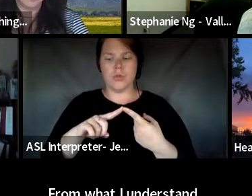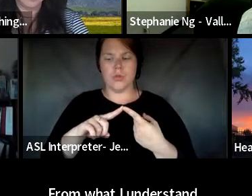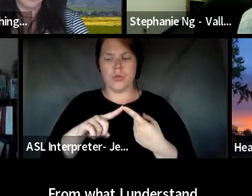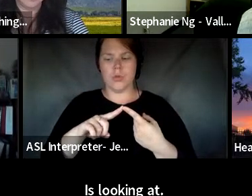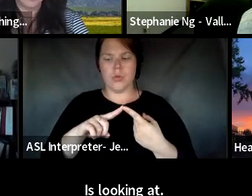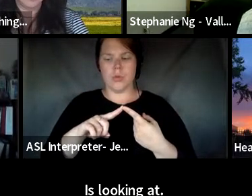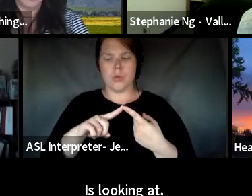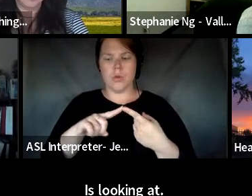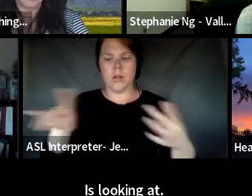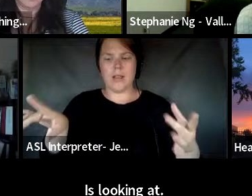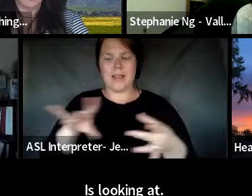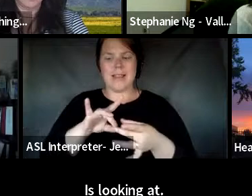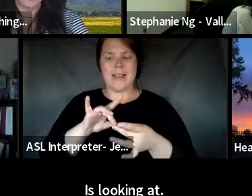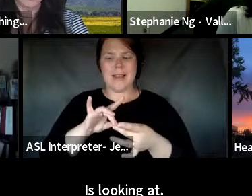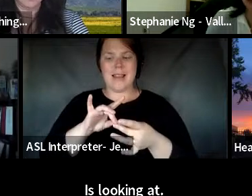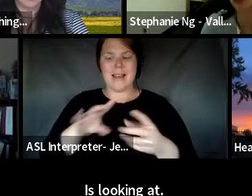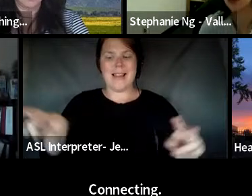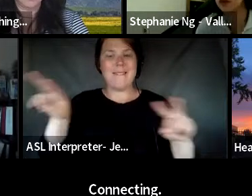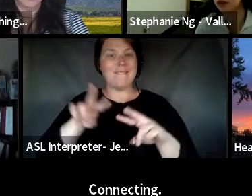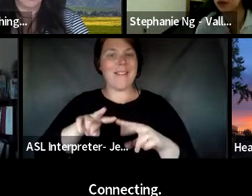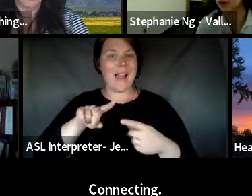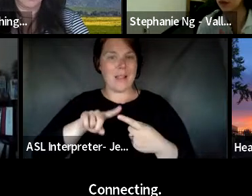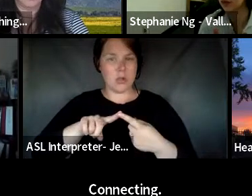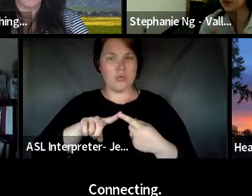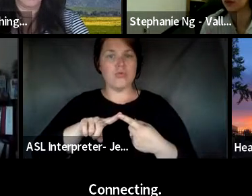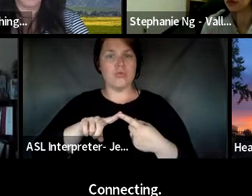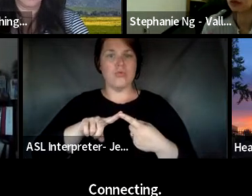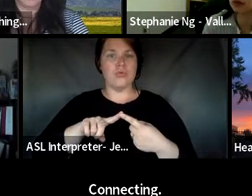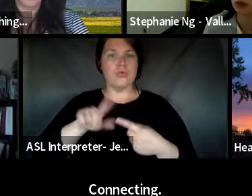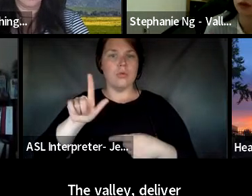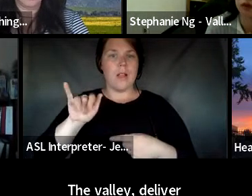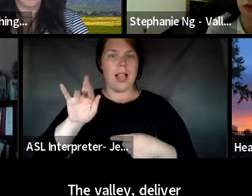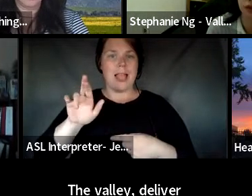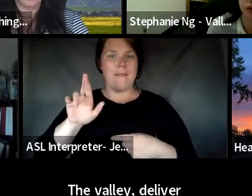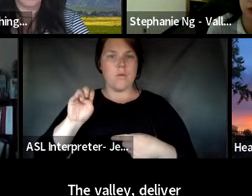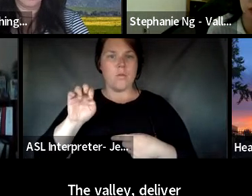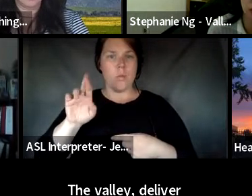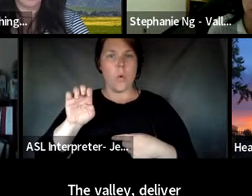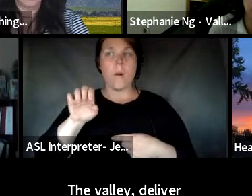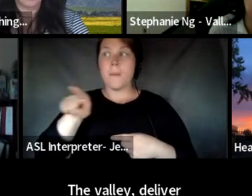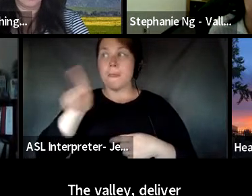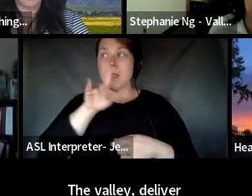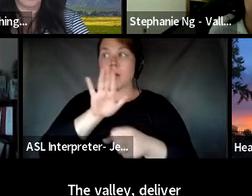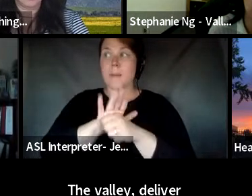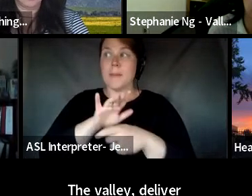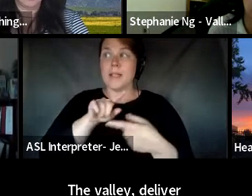connecting the Valley to Livermore, and they are committing to